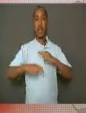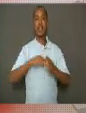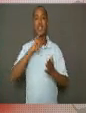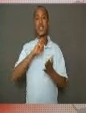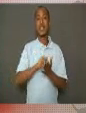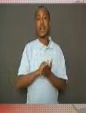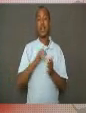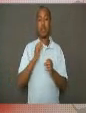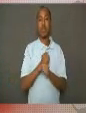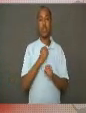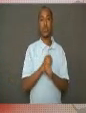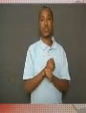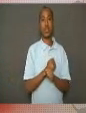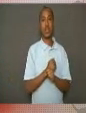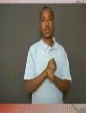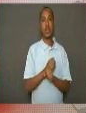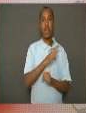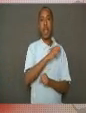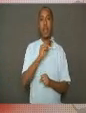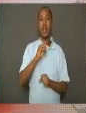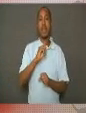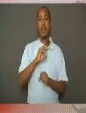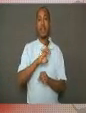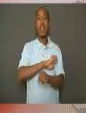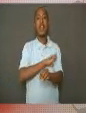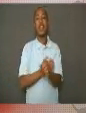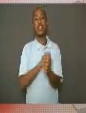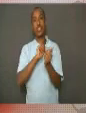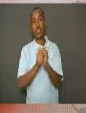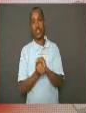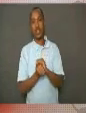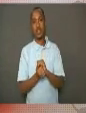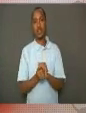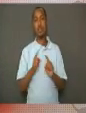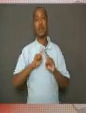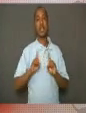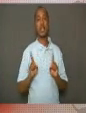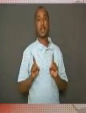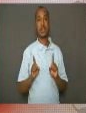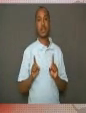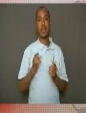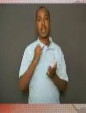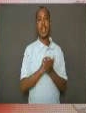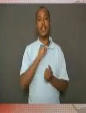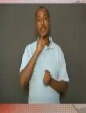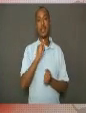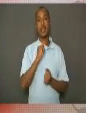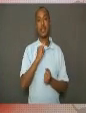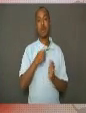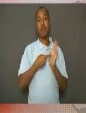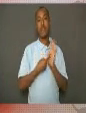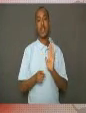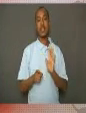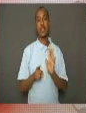that produces an energy change. But it is